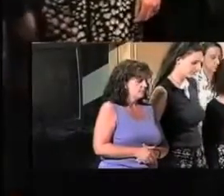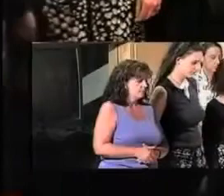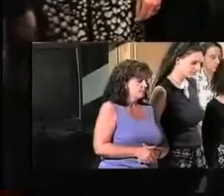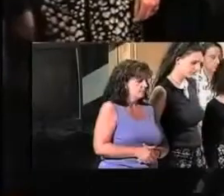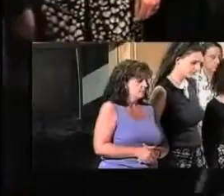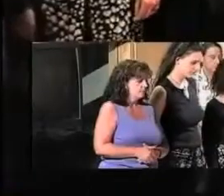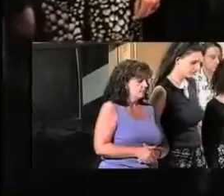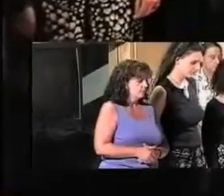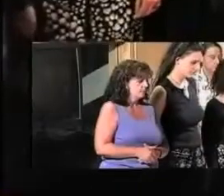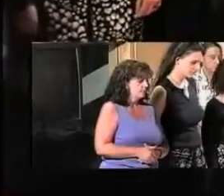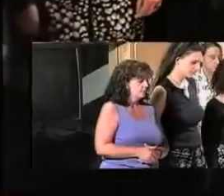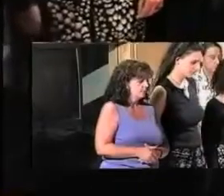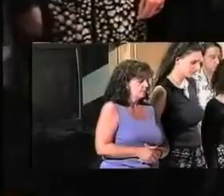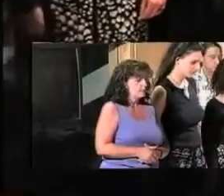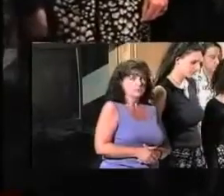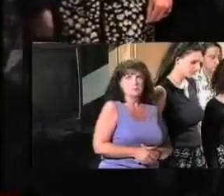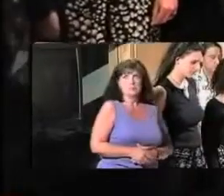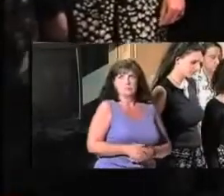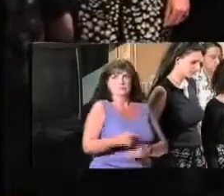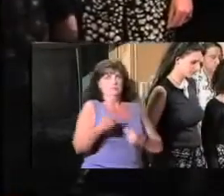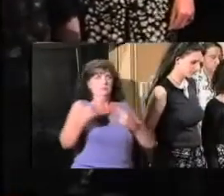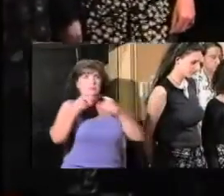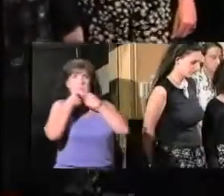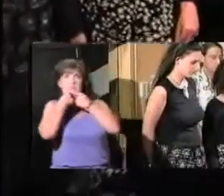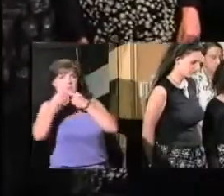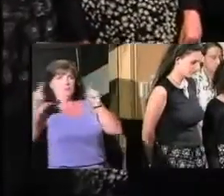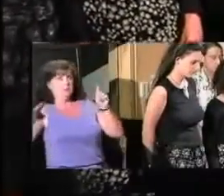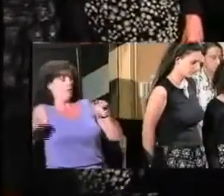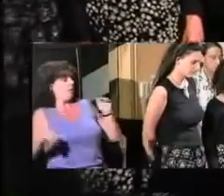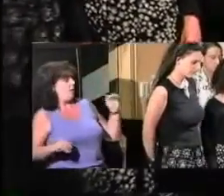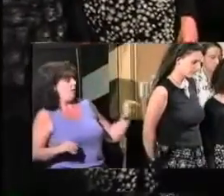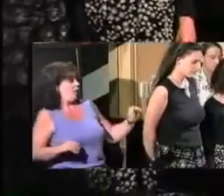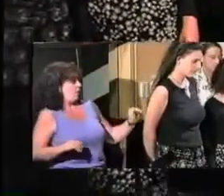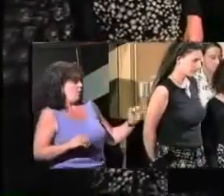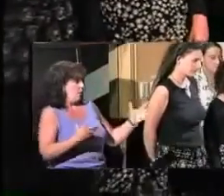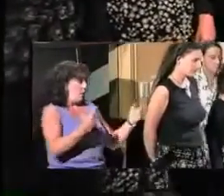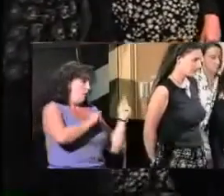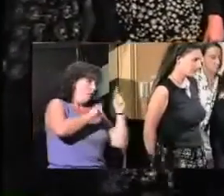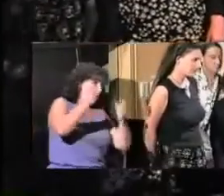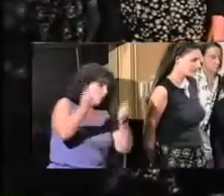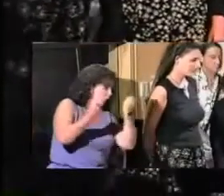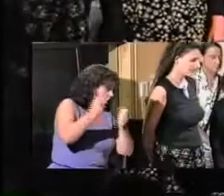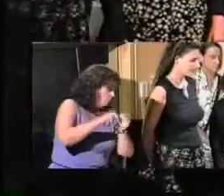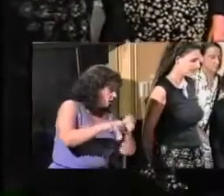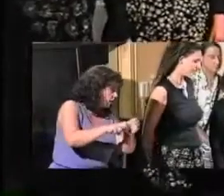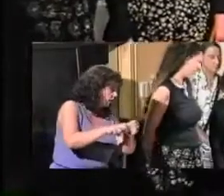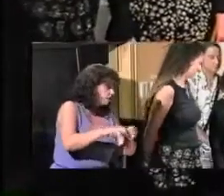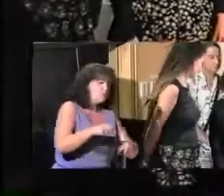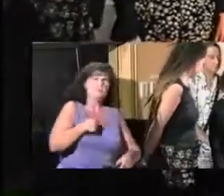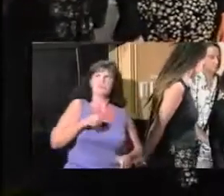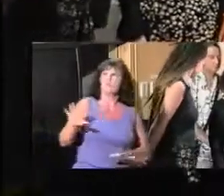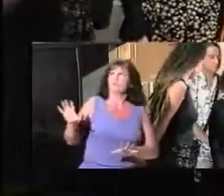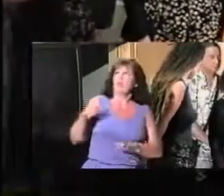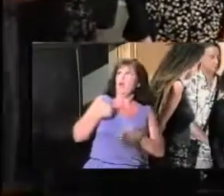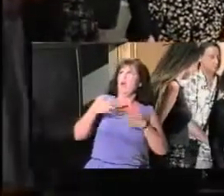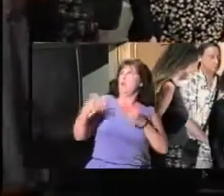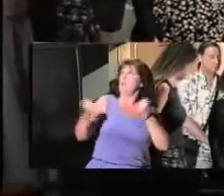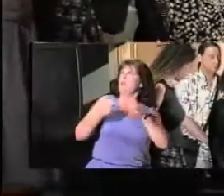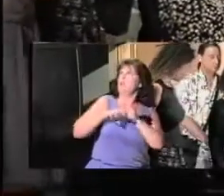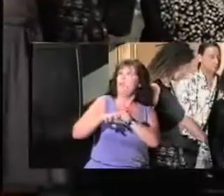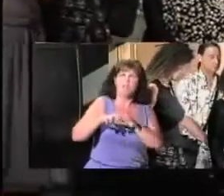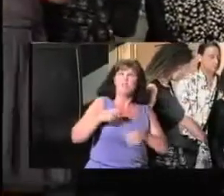Hi, Chris. Hey, you want to go for a car ride? No, I don't want to go for a car ride. Well, get away from